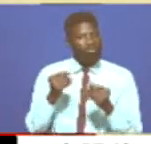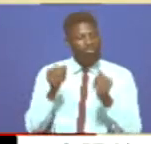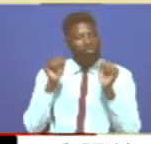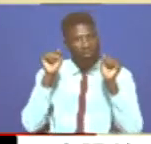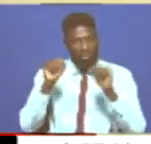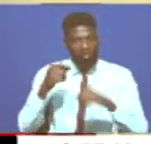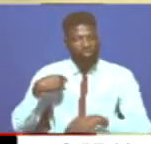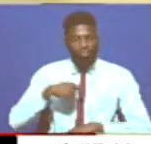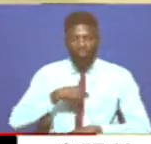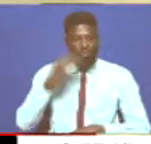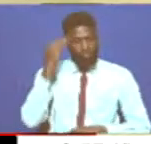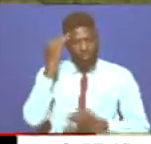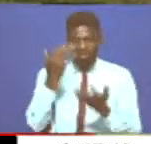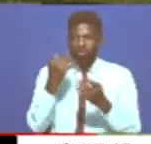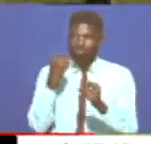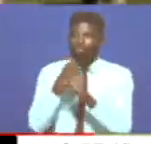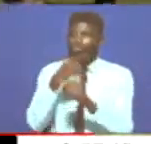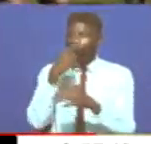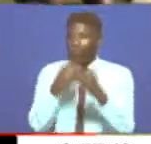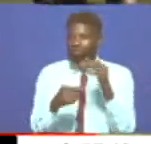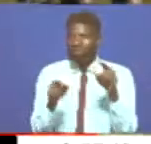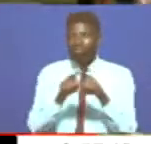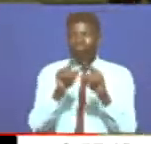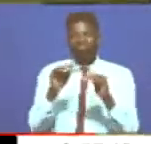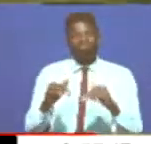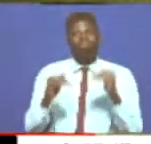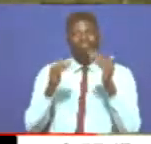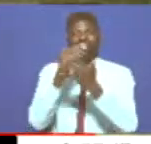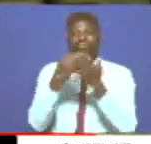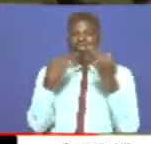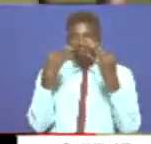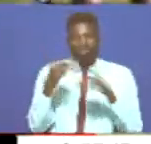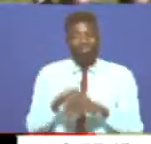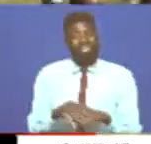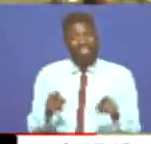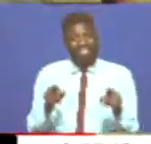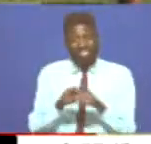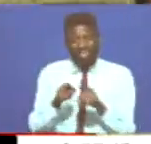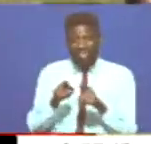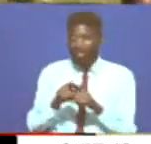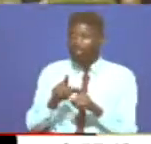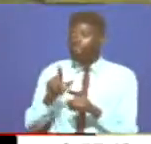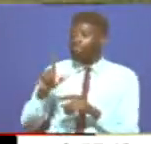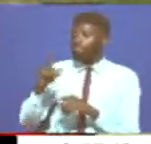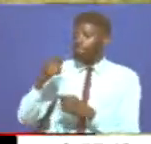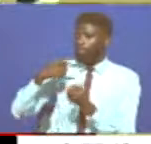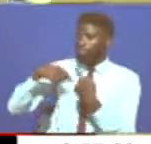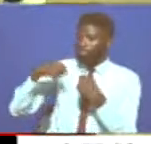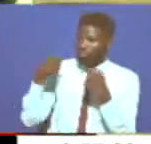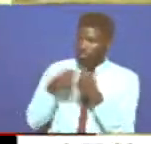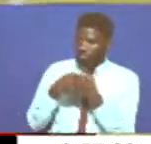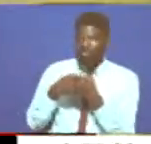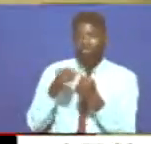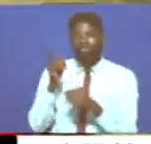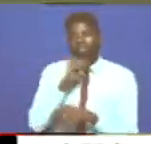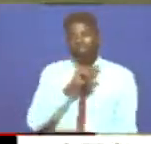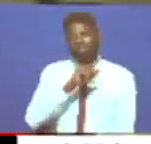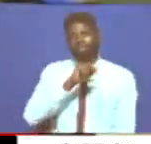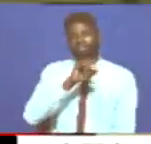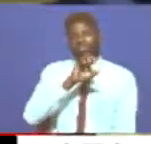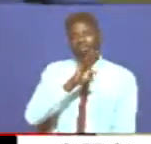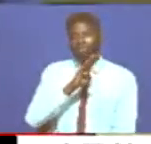do to be able to go through the semi-finals. They also met in the league phase this season in a closely contested affair where KCB managed to secure a